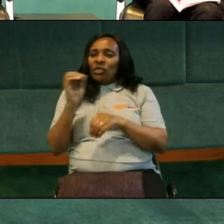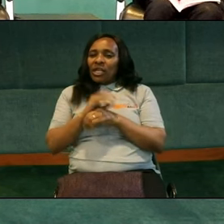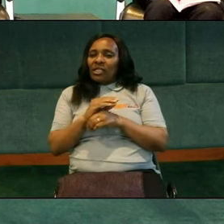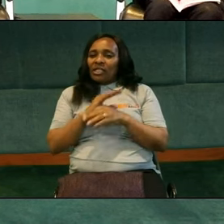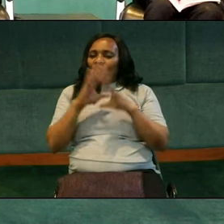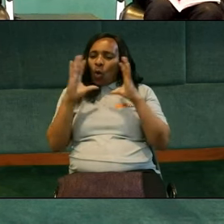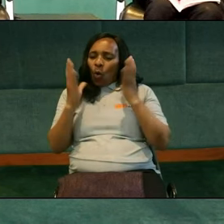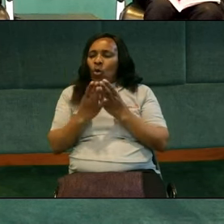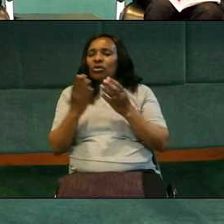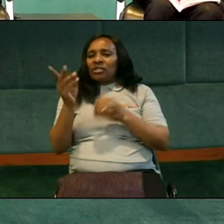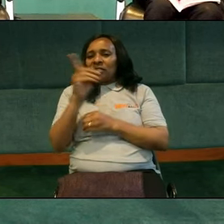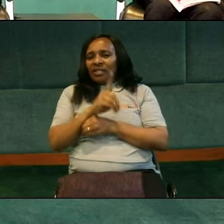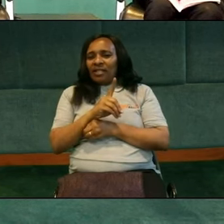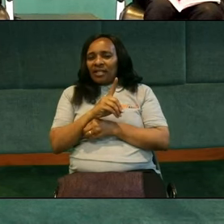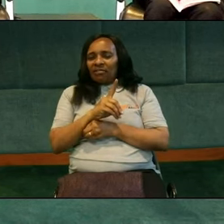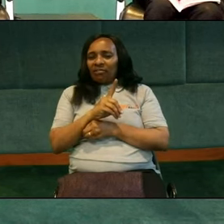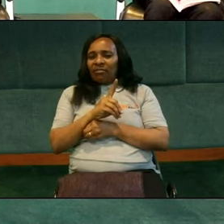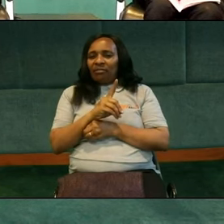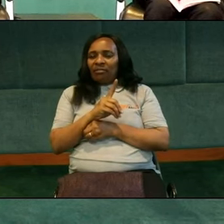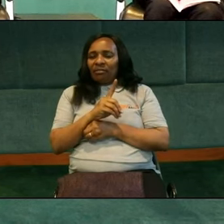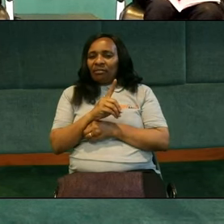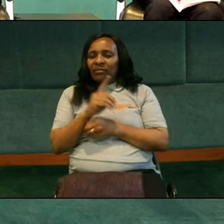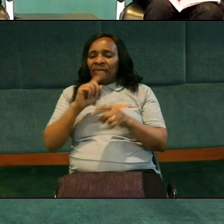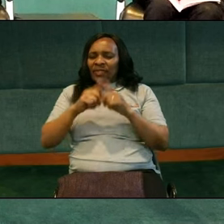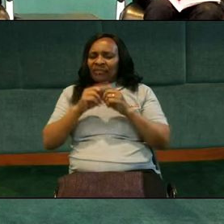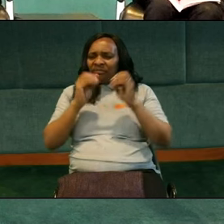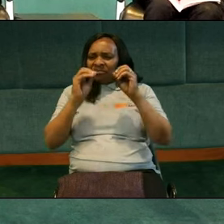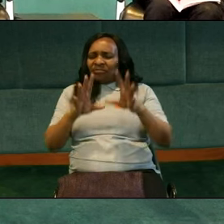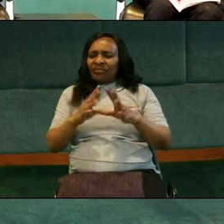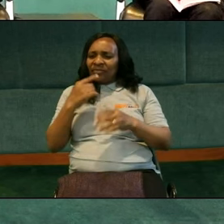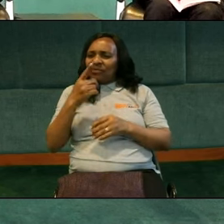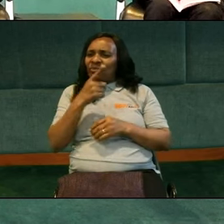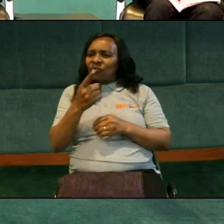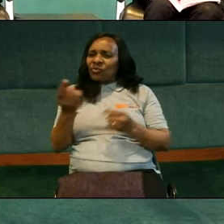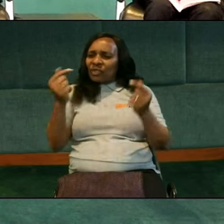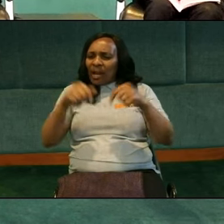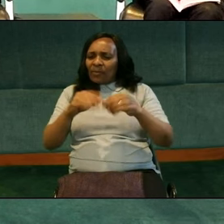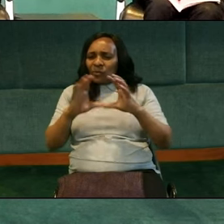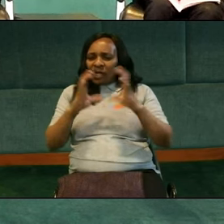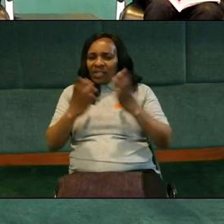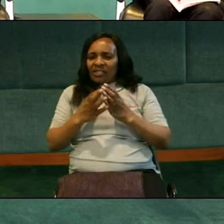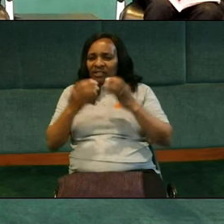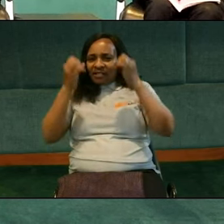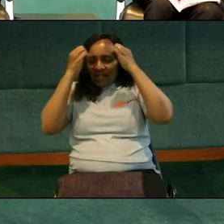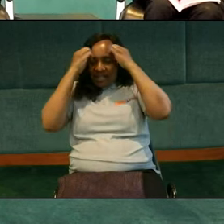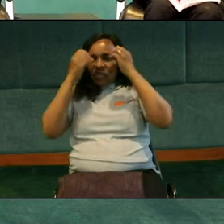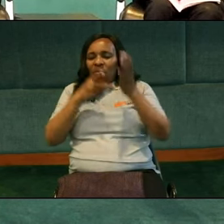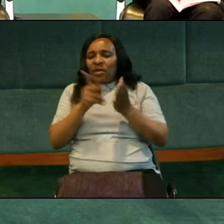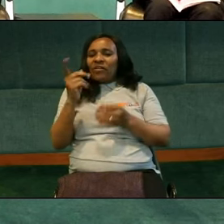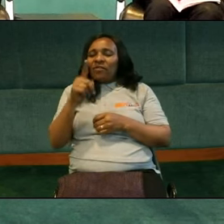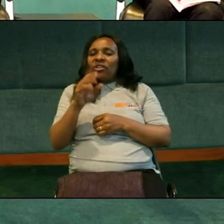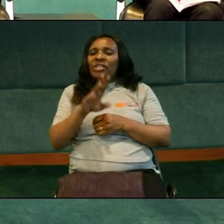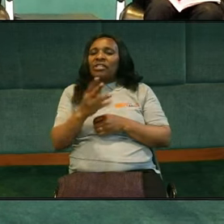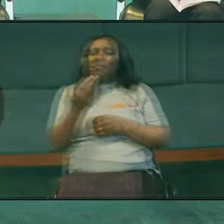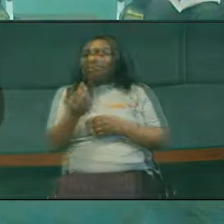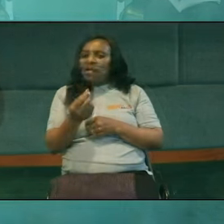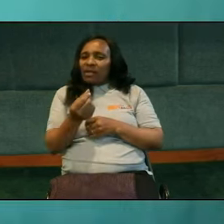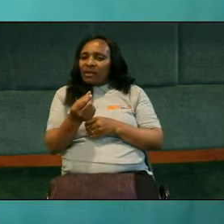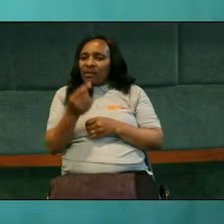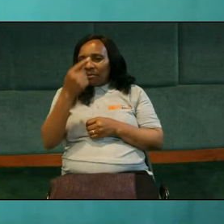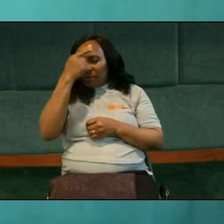day. The teacher tells you, come to class, study. Mm-hmm. You've paid for that money because it is a